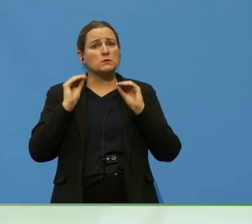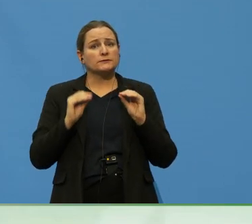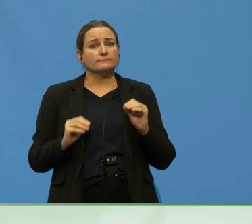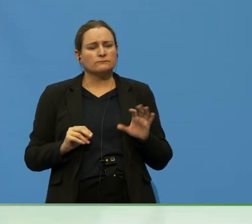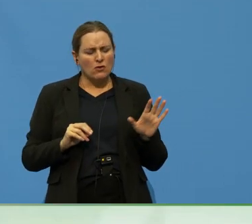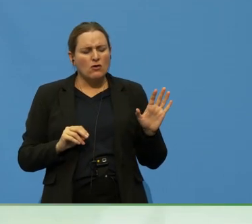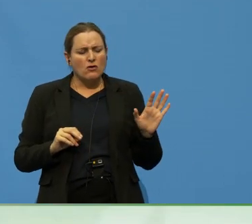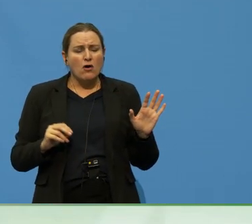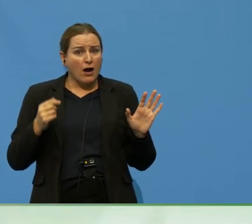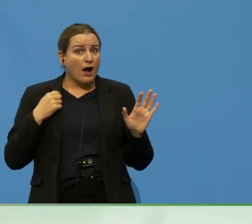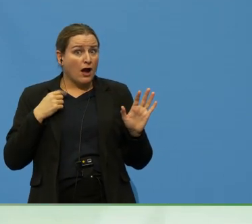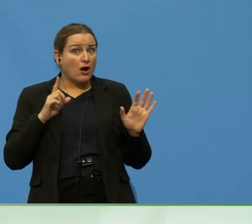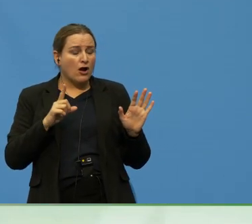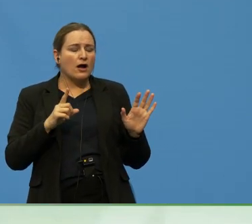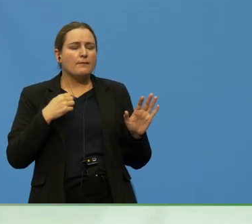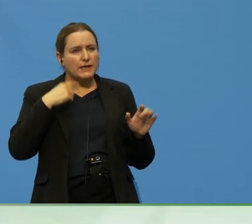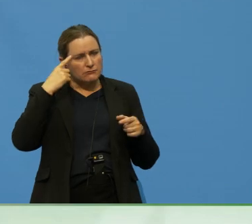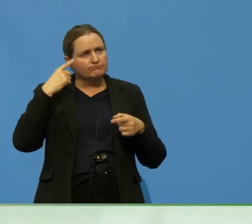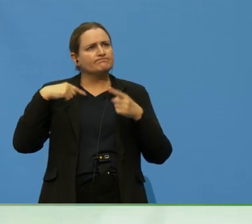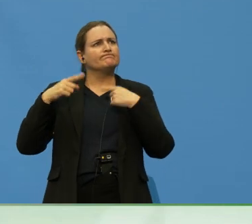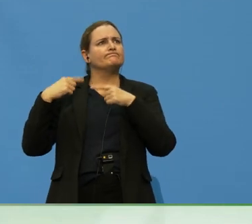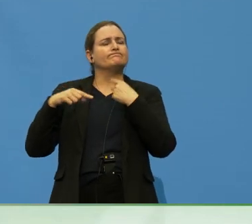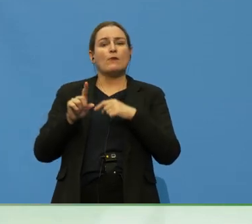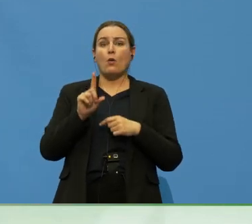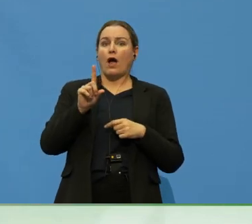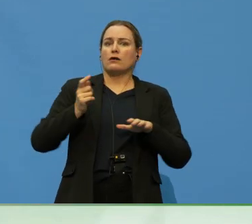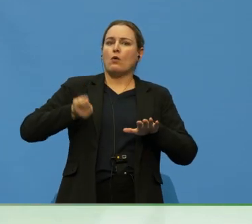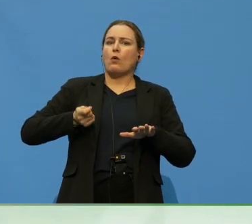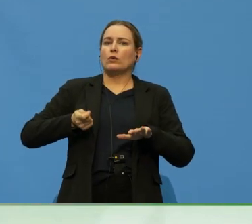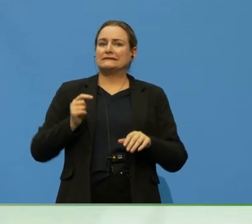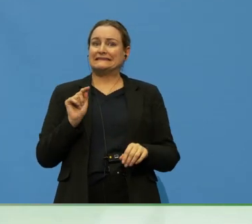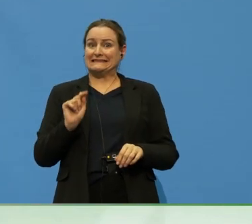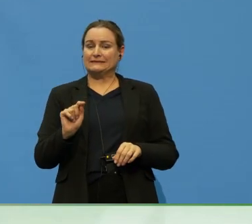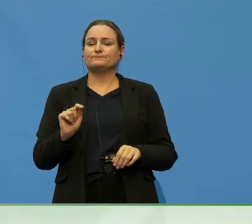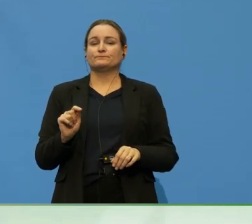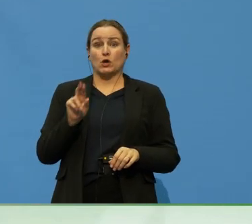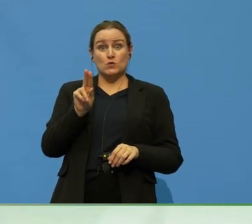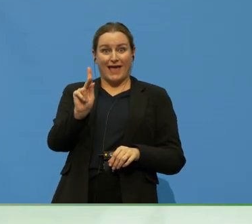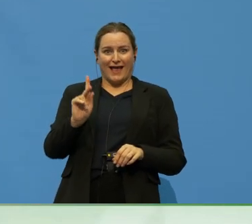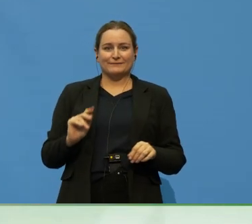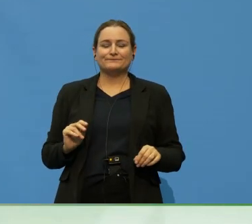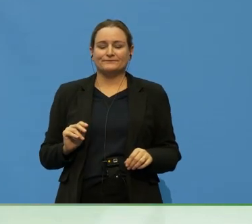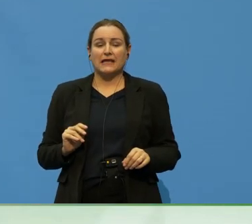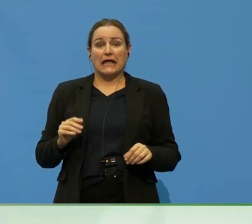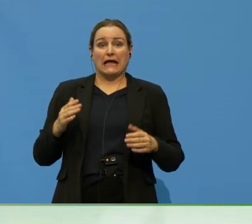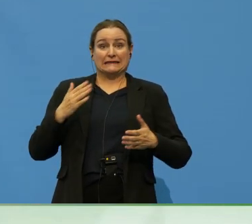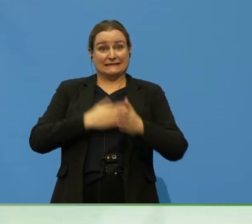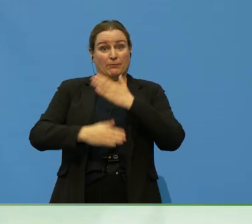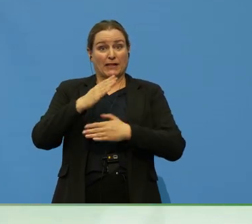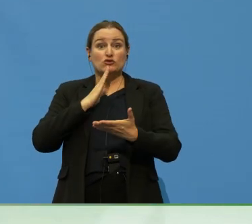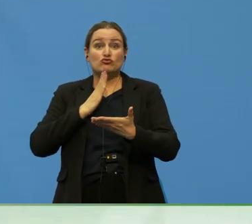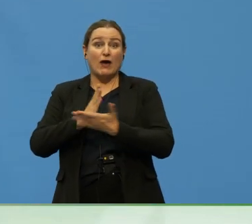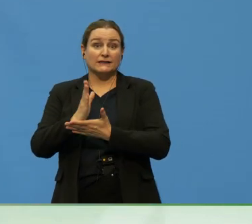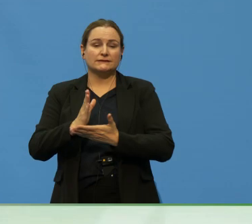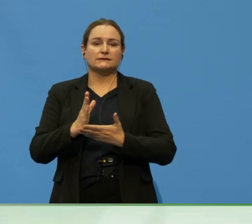I'm remembering the case study that looked so promising for us in the UK was we had a Disability Rights Commission for 5 years. Not